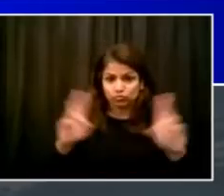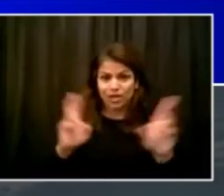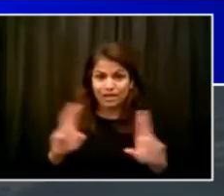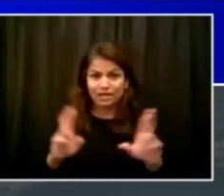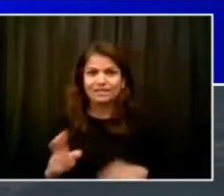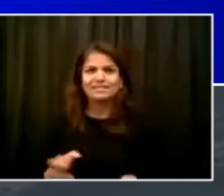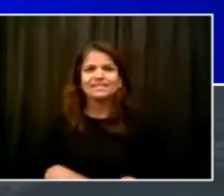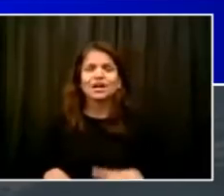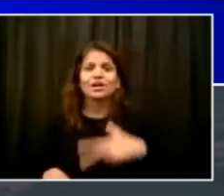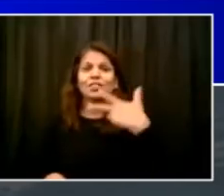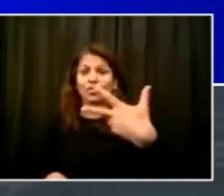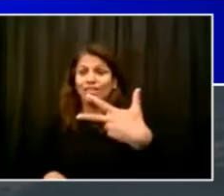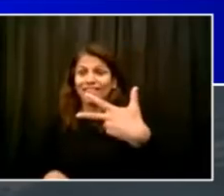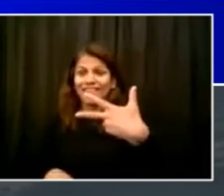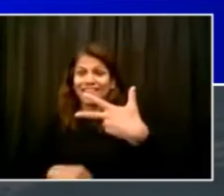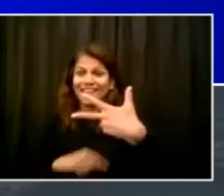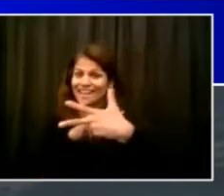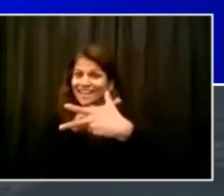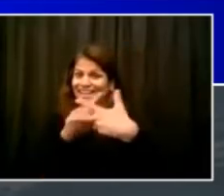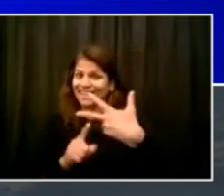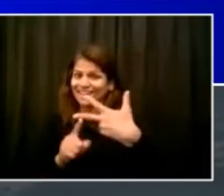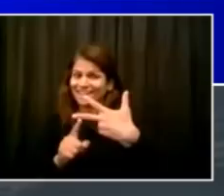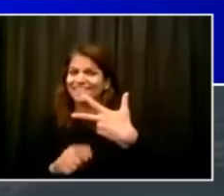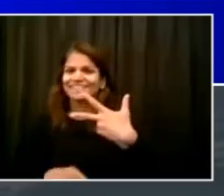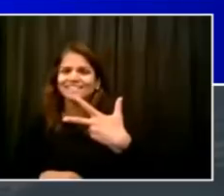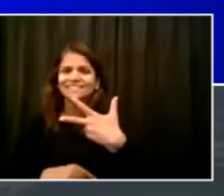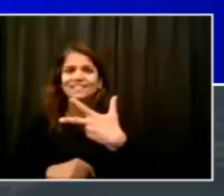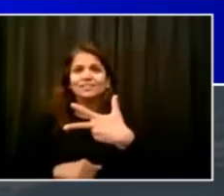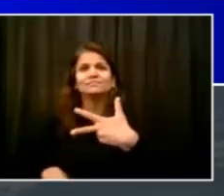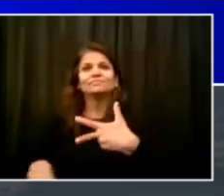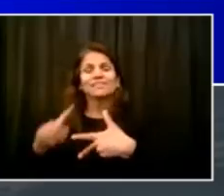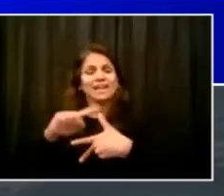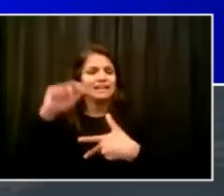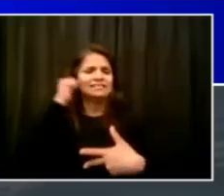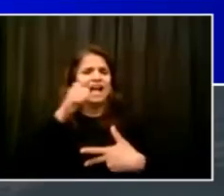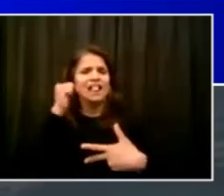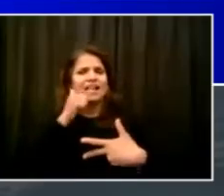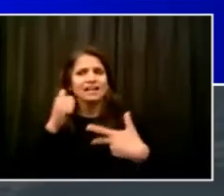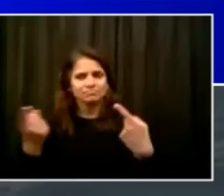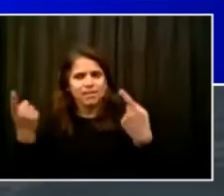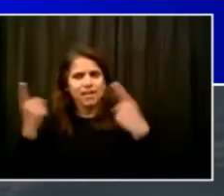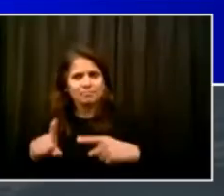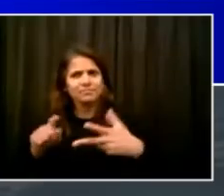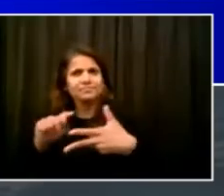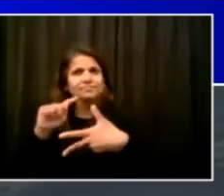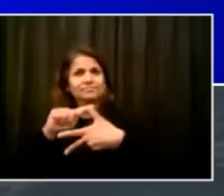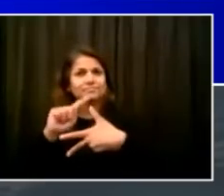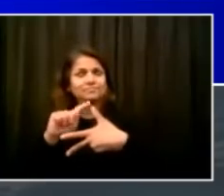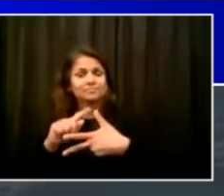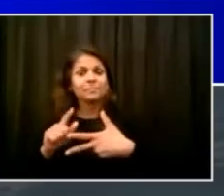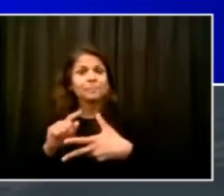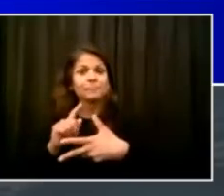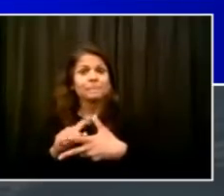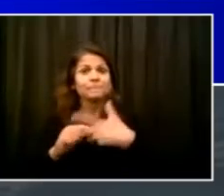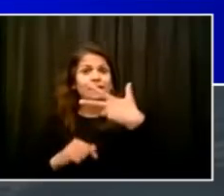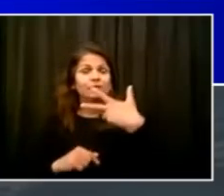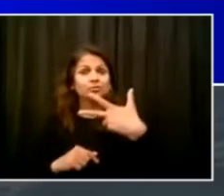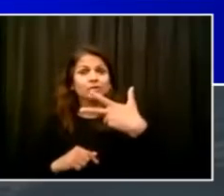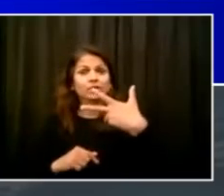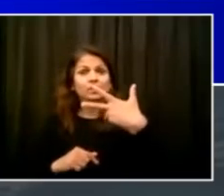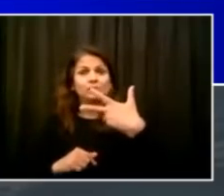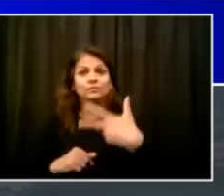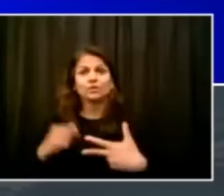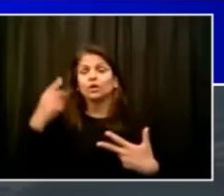day that's not perfect, but is a good day. 2 out of 3 moving in the right direction, and the one that has gone in the